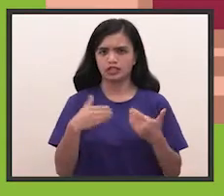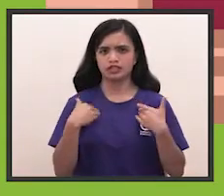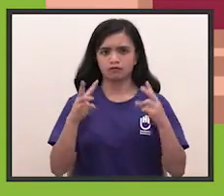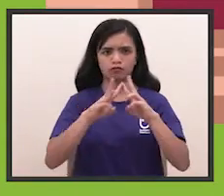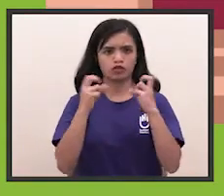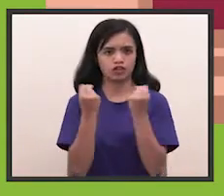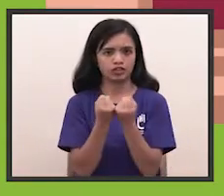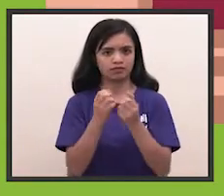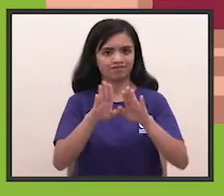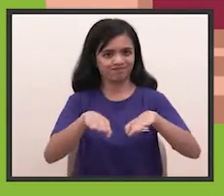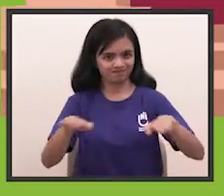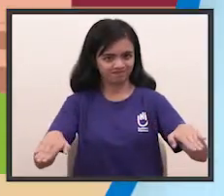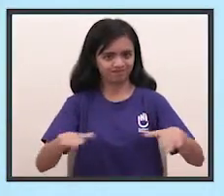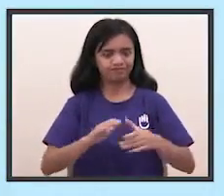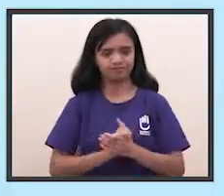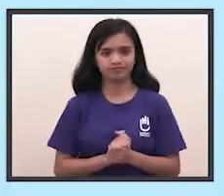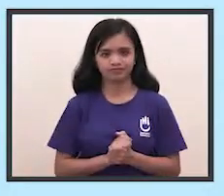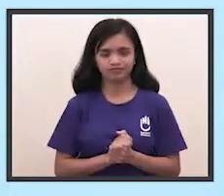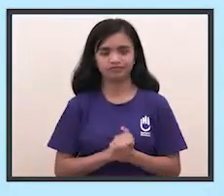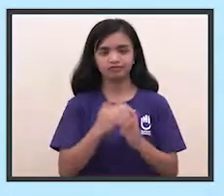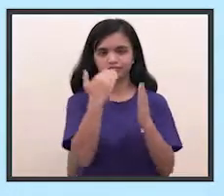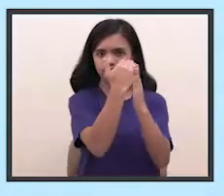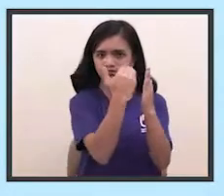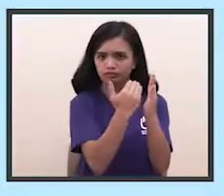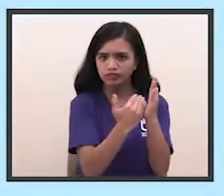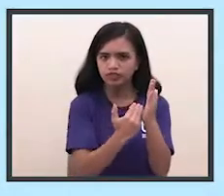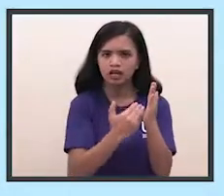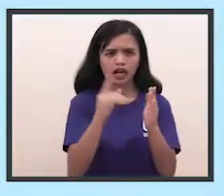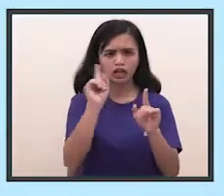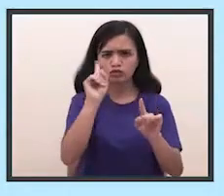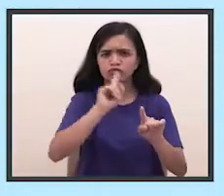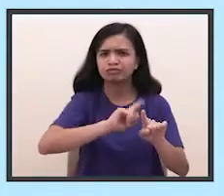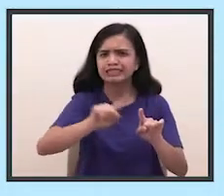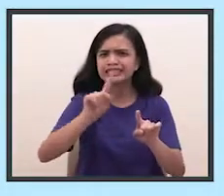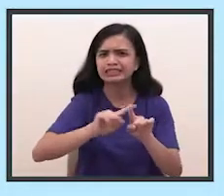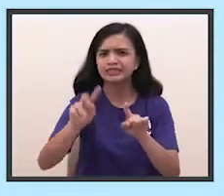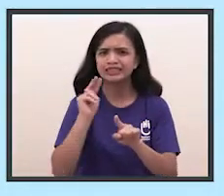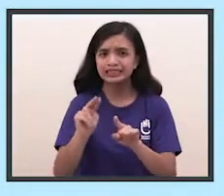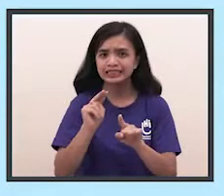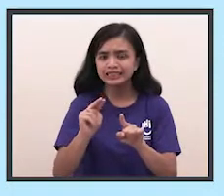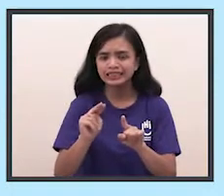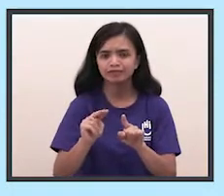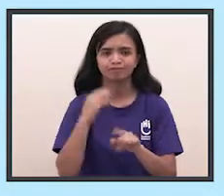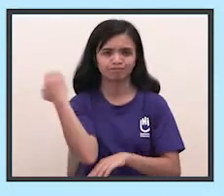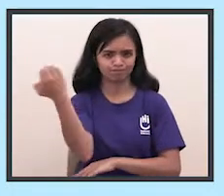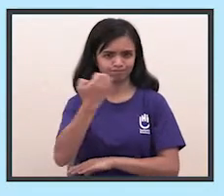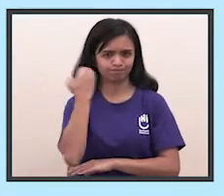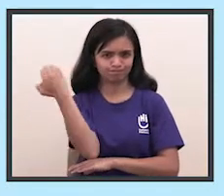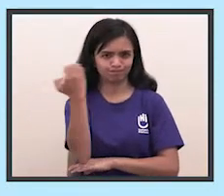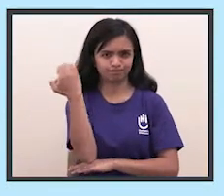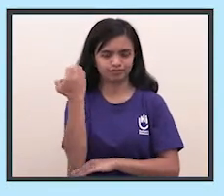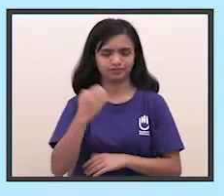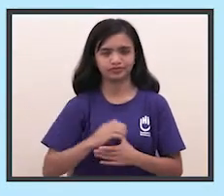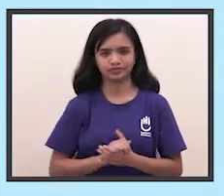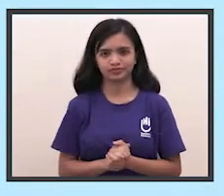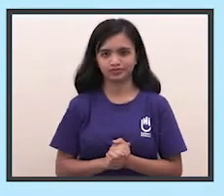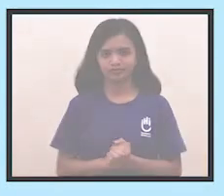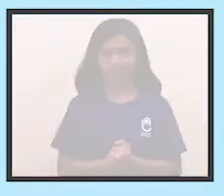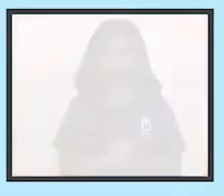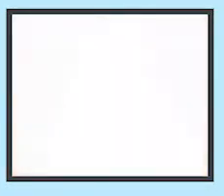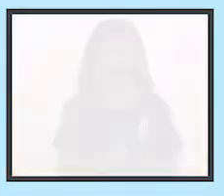Conduct workshops with children. List down the different support they need during an emergency.